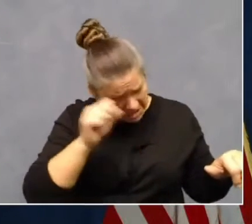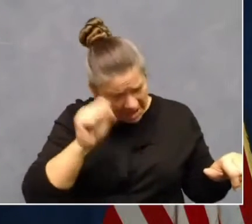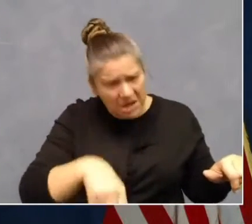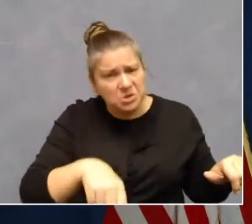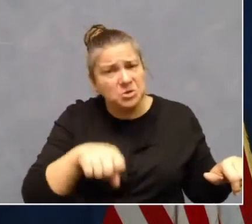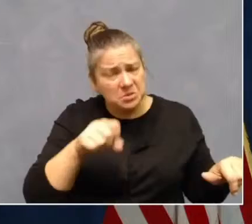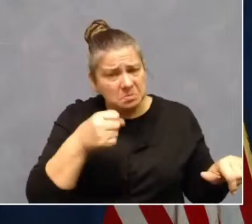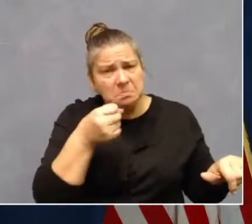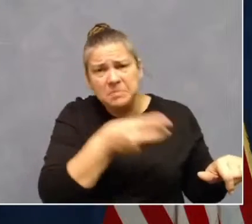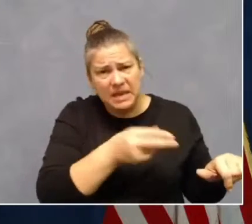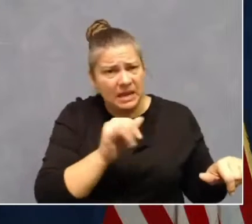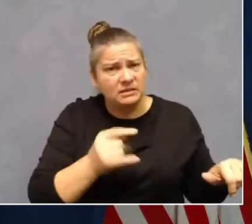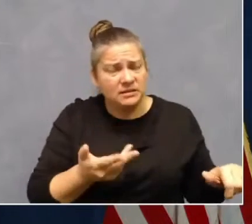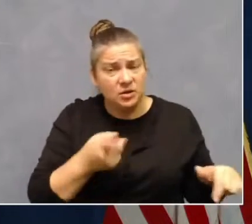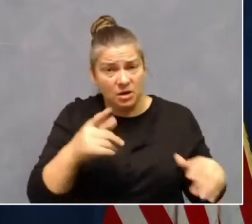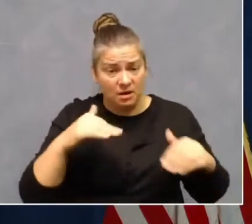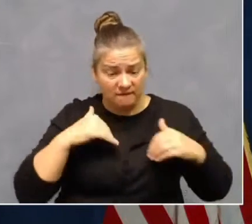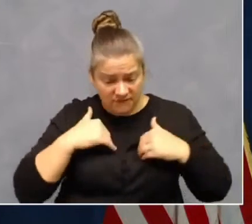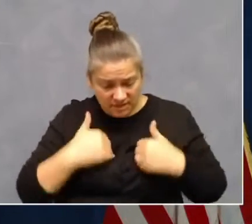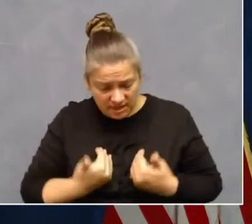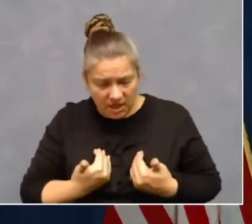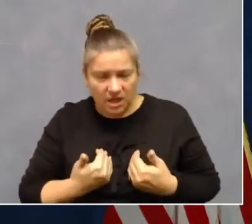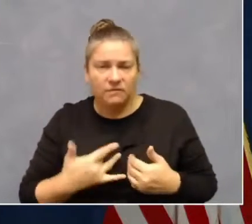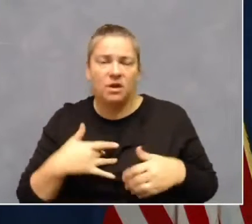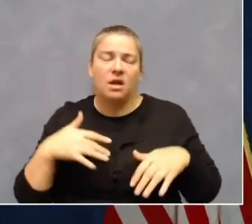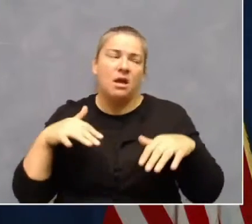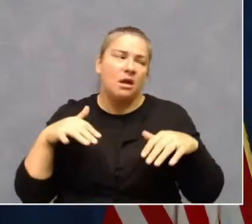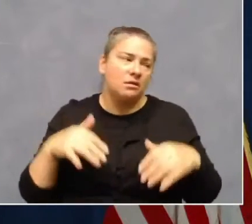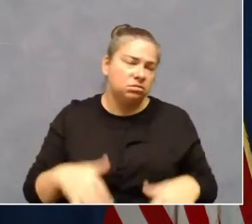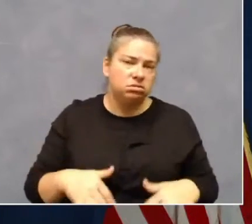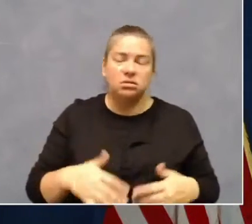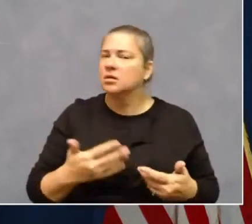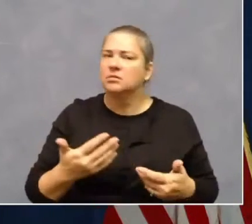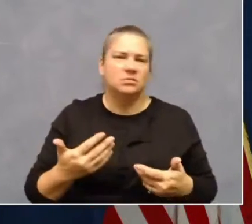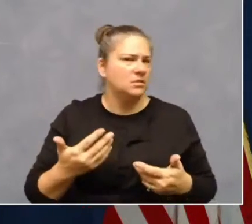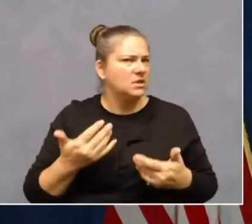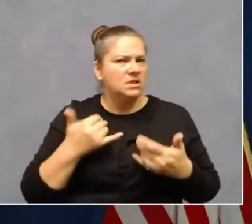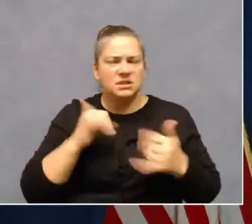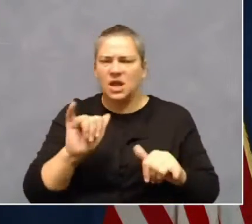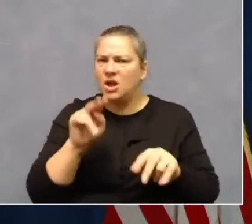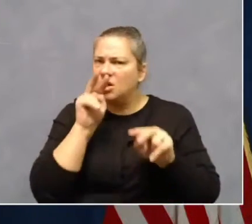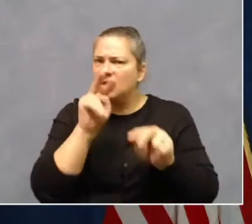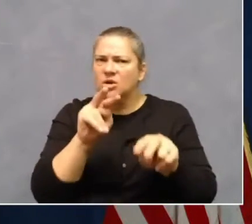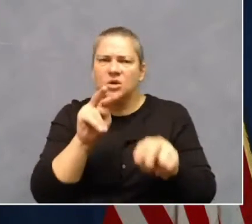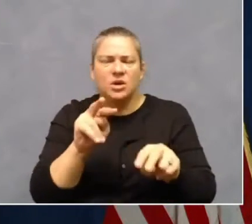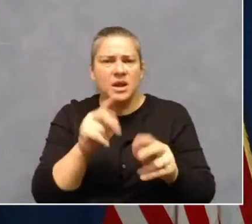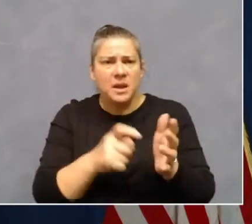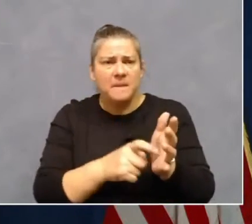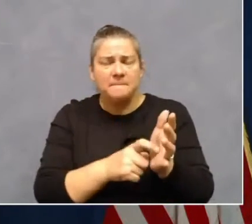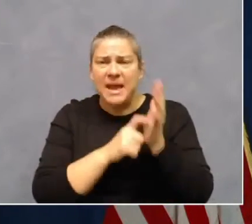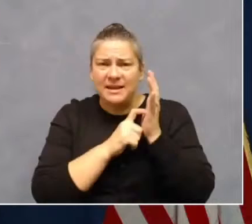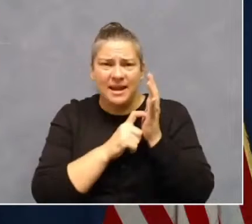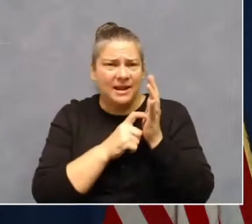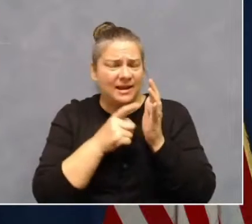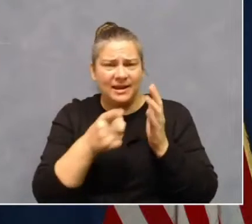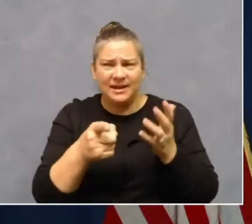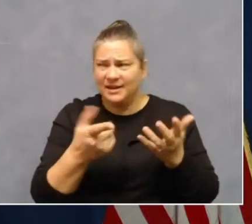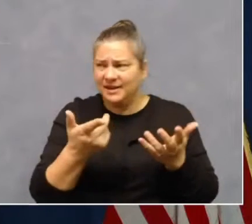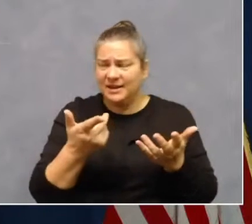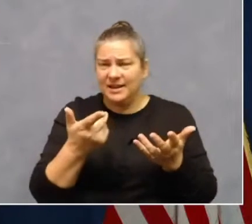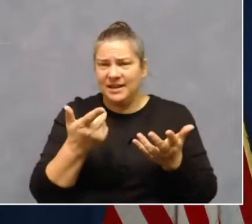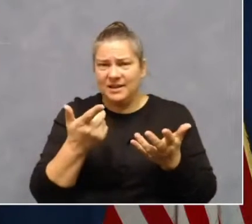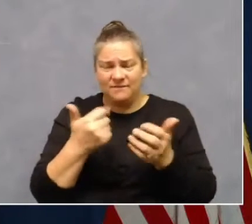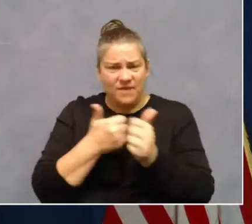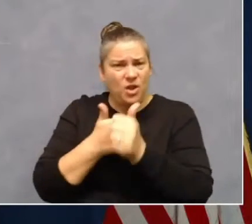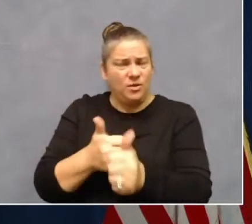Now, fatigue and others have meant that compliance, even with the mandates that we have in effect, aren't where they need to be. But if not enough people are following